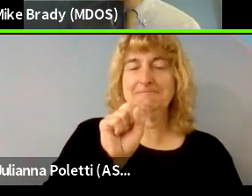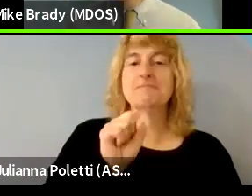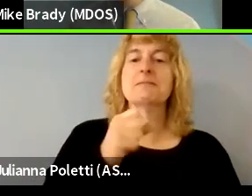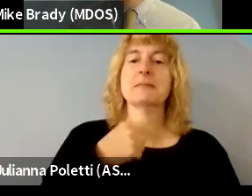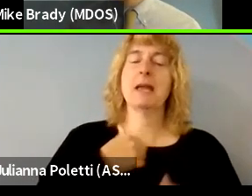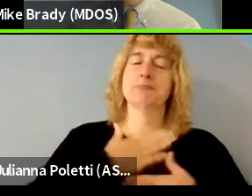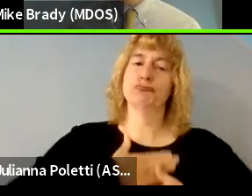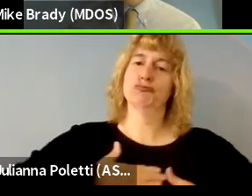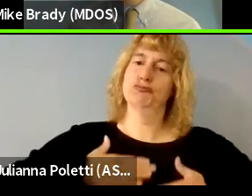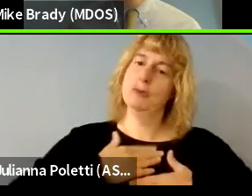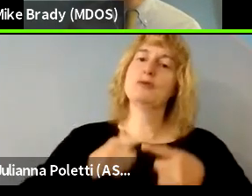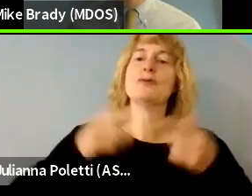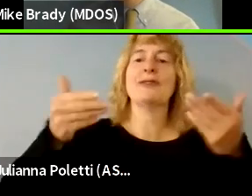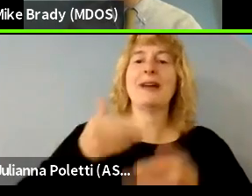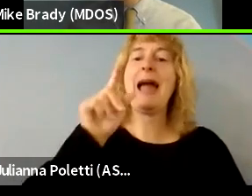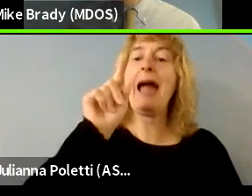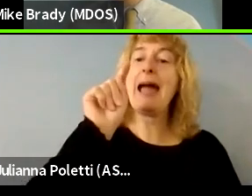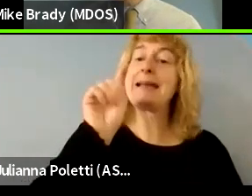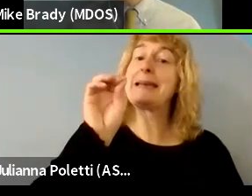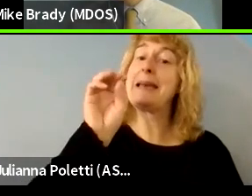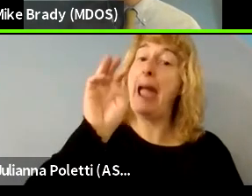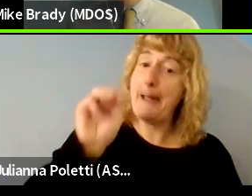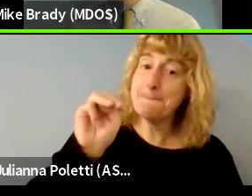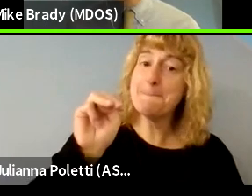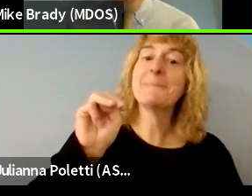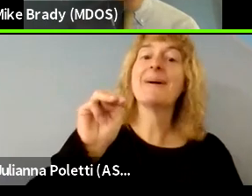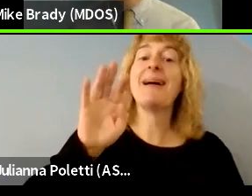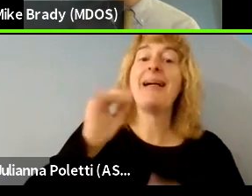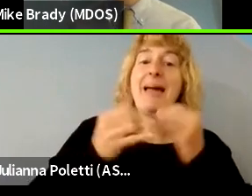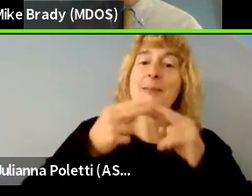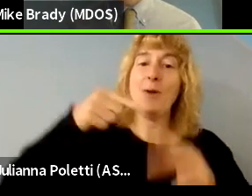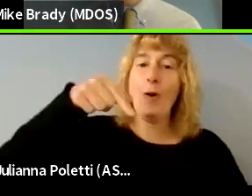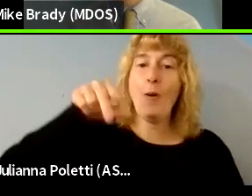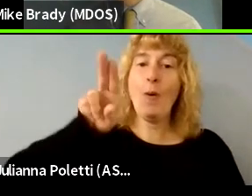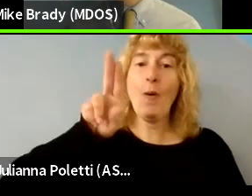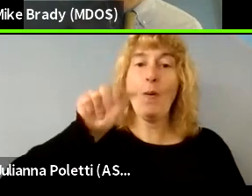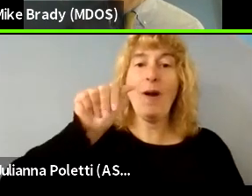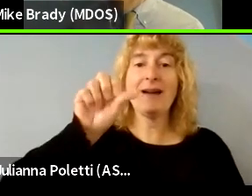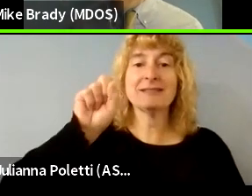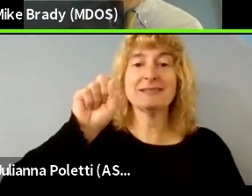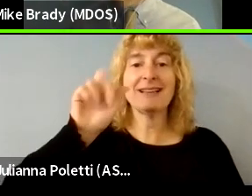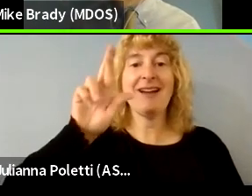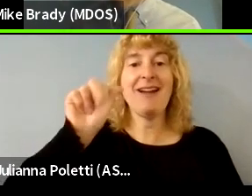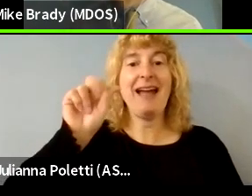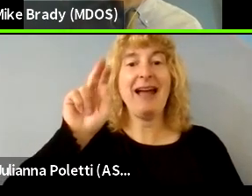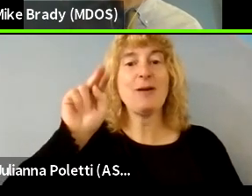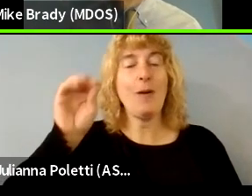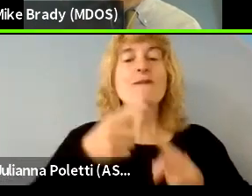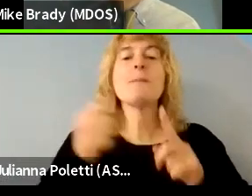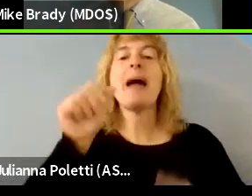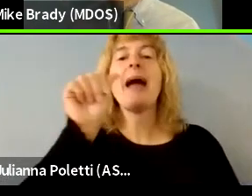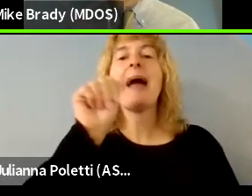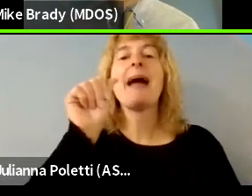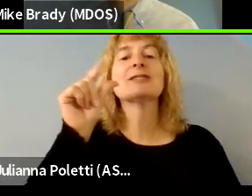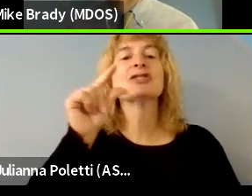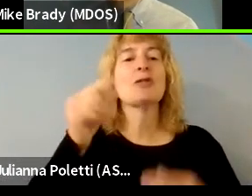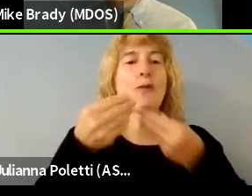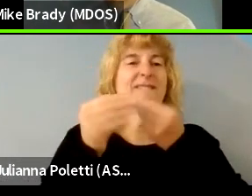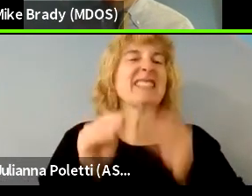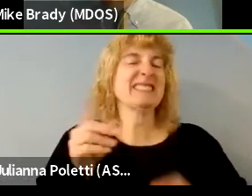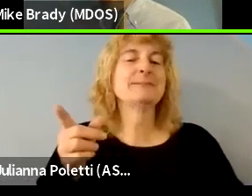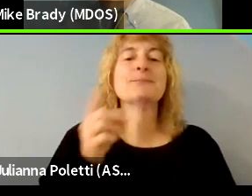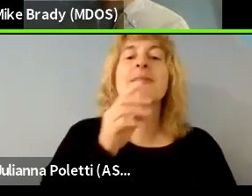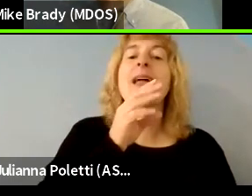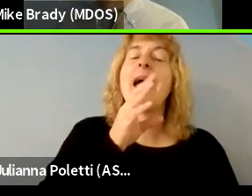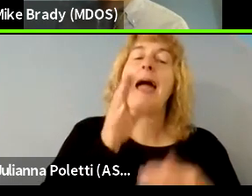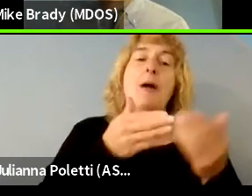Tom Quasarano, also known as Tom, from the AG's office, the Attorney General's office. Just brief background,